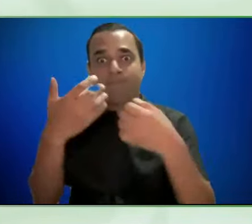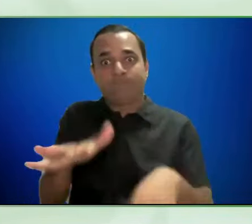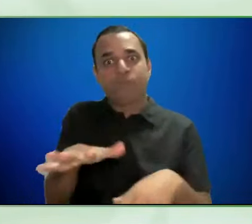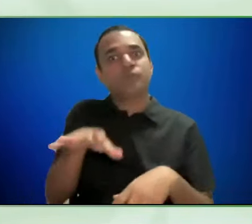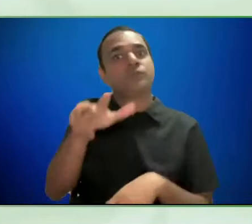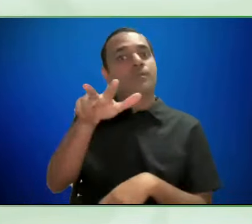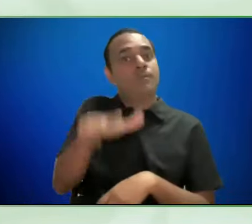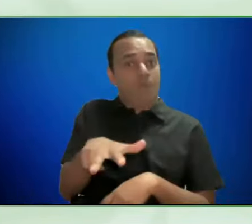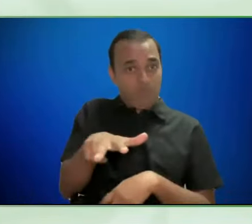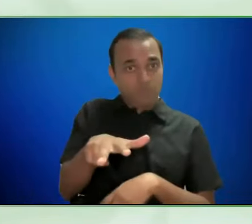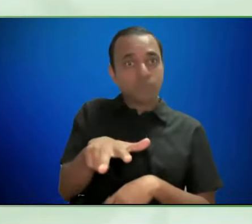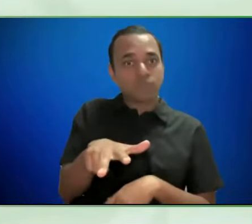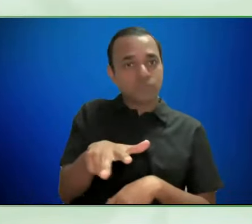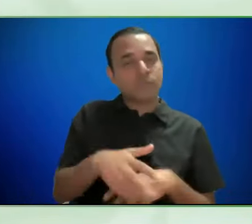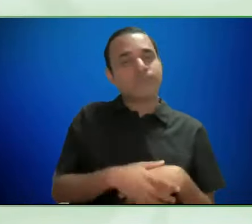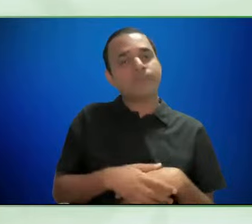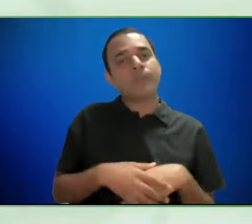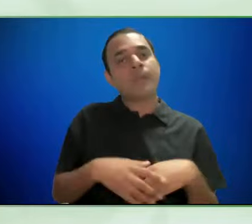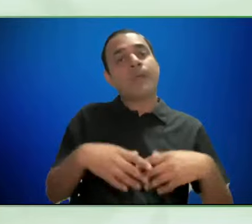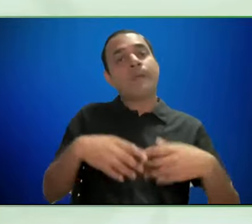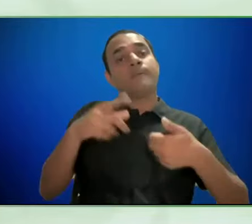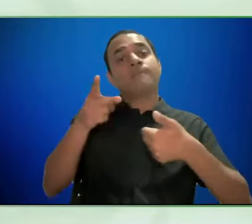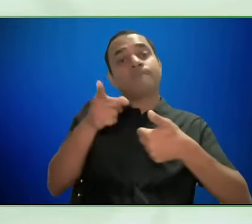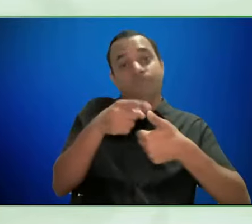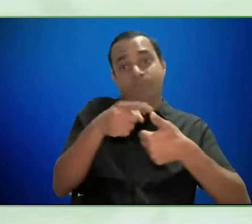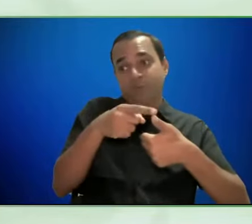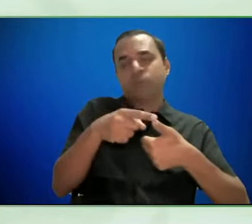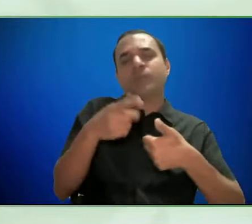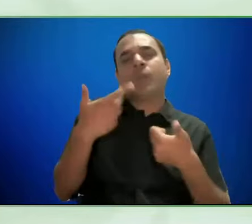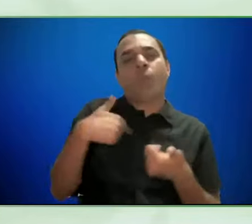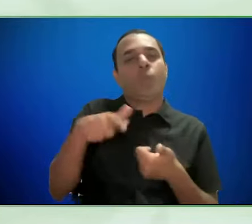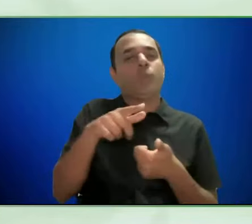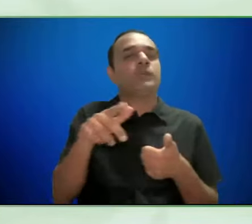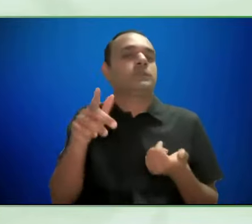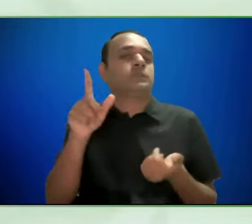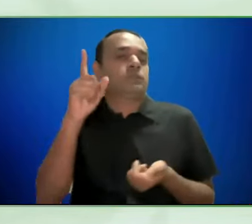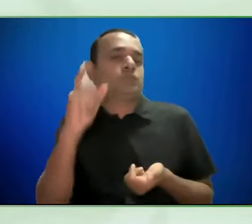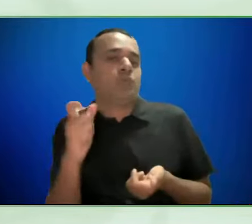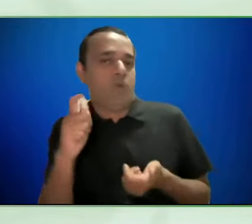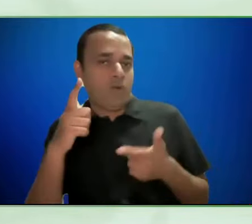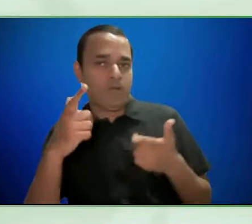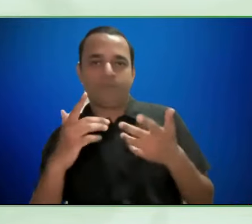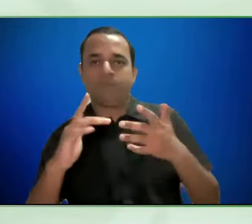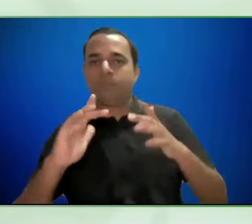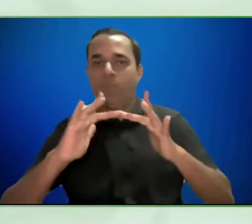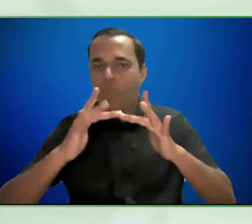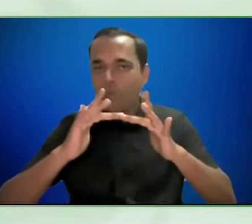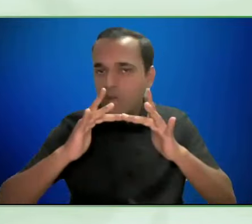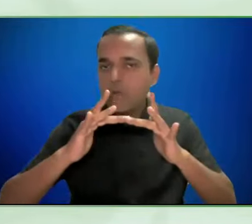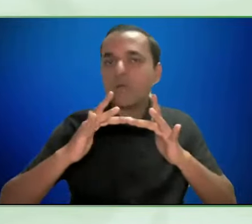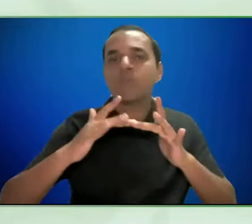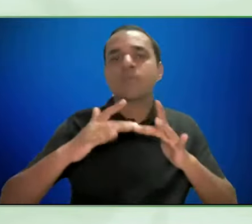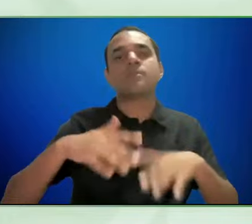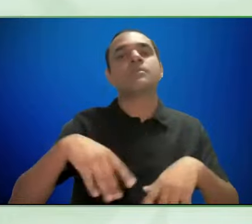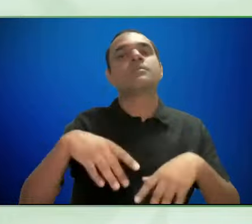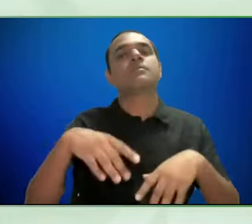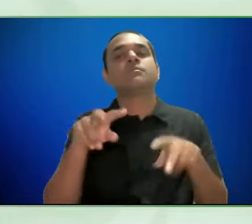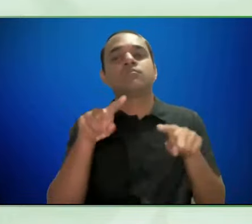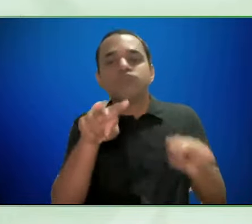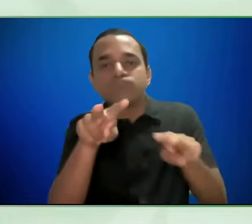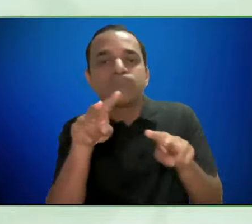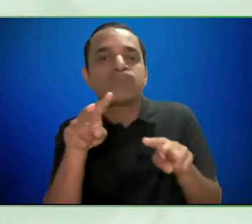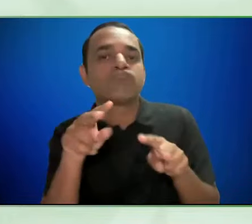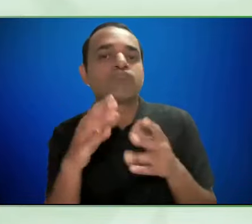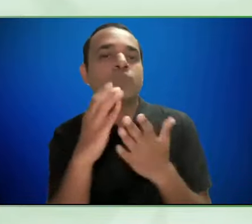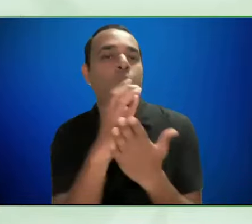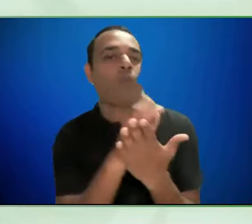of Ireland some years back, and our more recent work helping to pass the a piece of legislation in the United